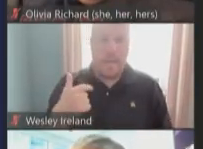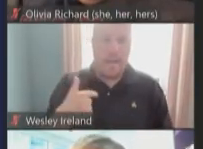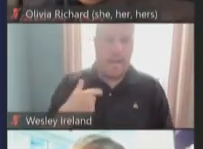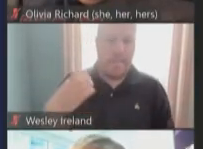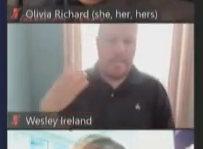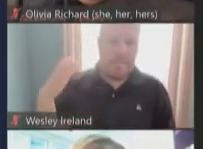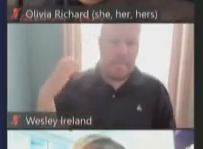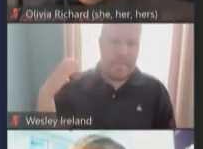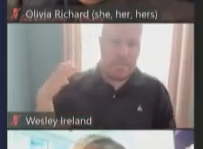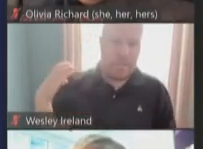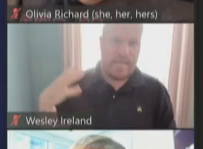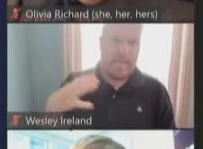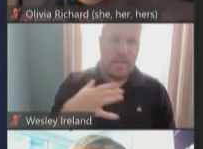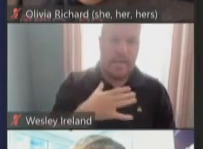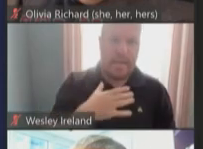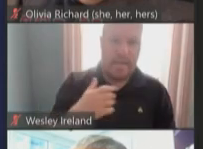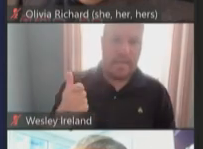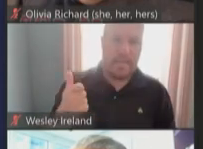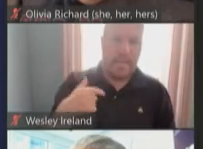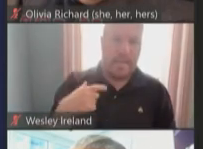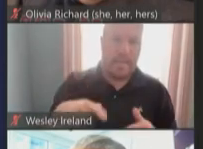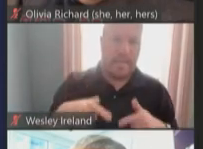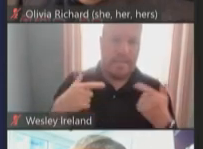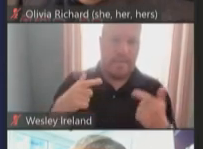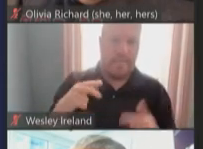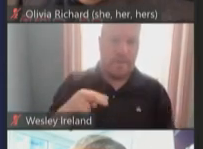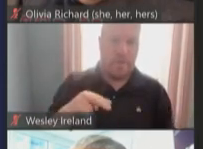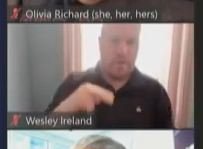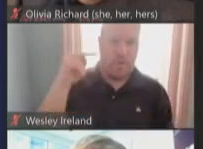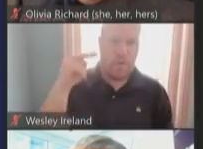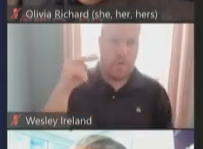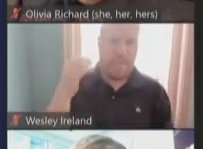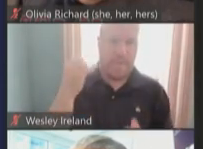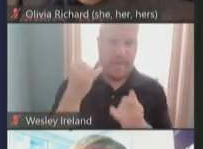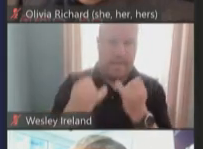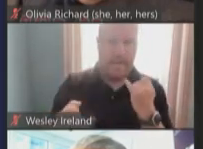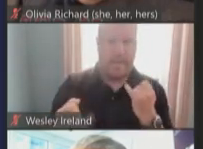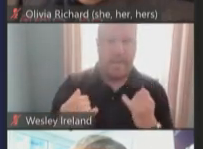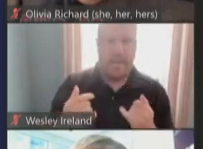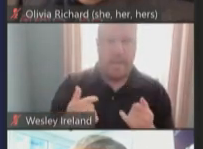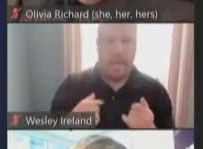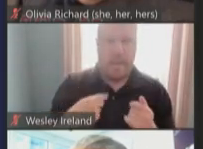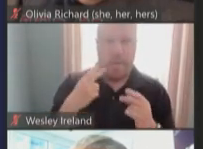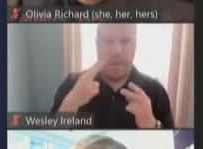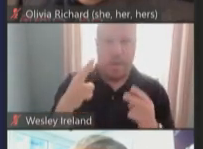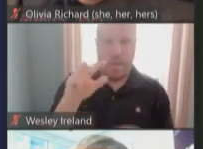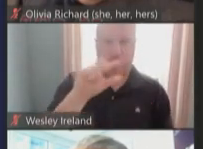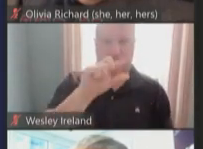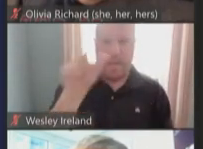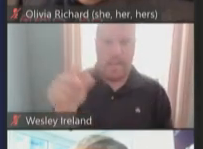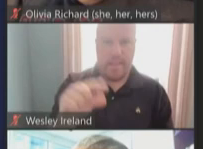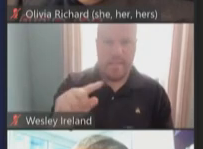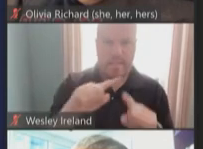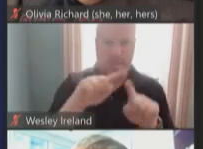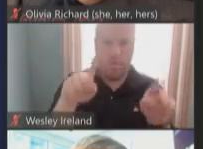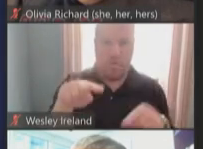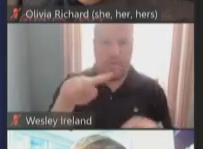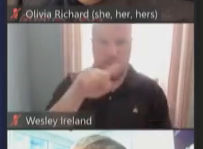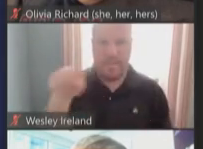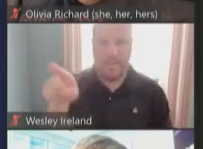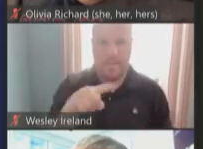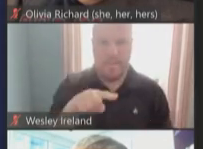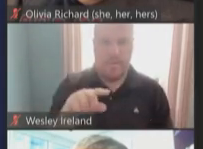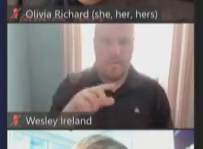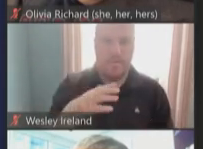two female sign language interpreters, so you can hear their voices while I'm signing. I'm the chair of the commission, and I live in the North End. And